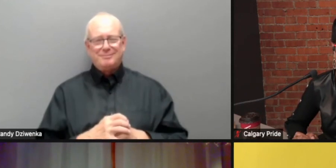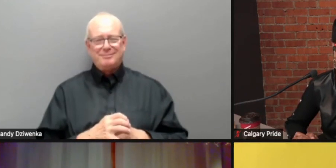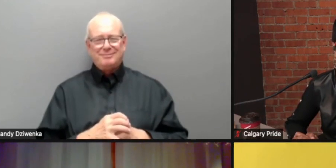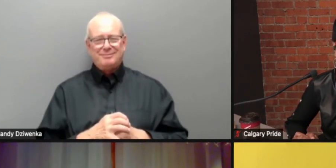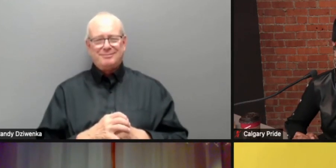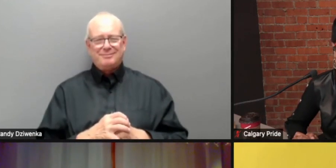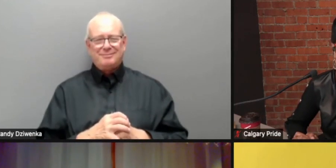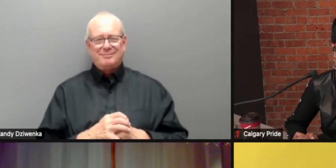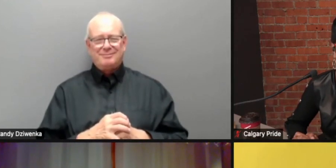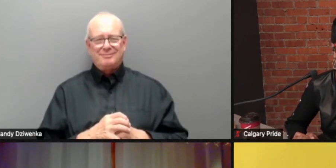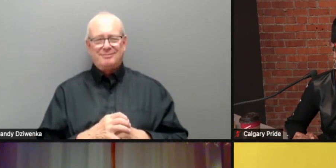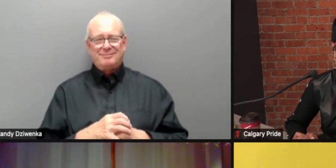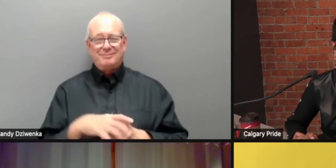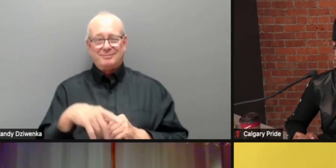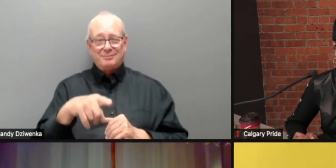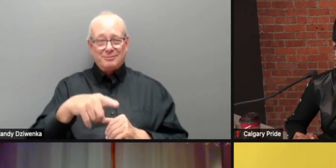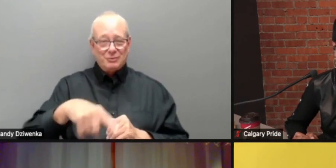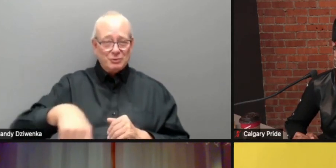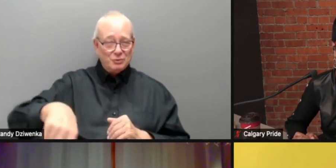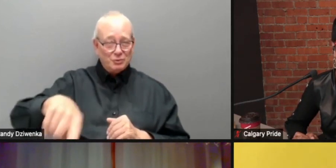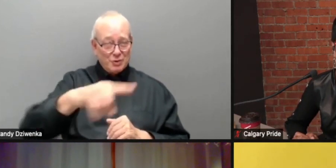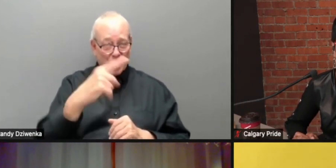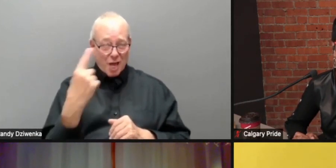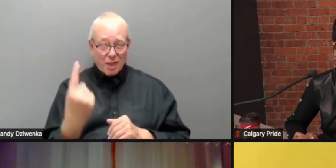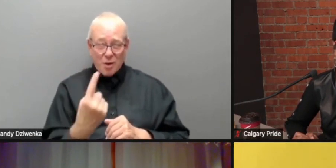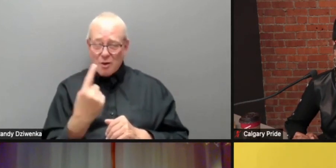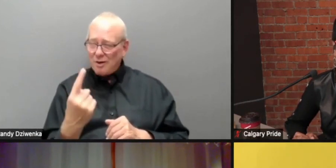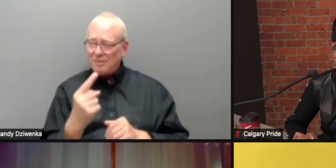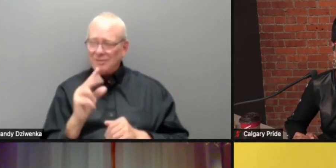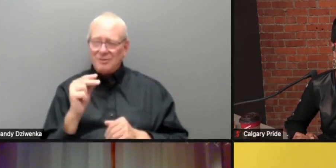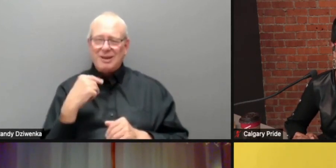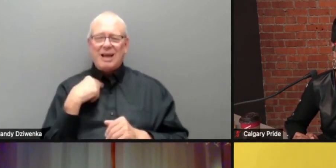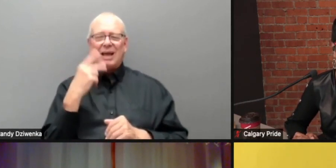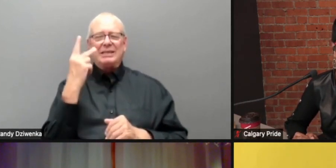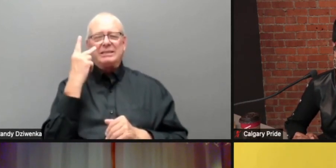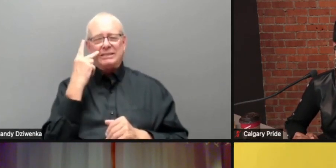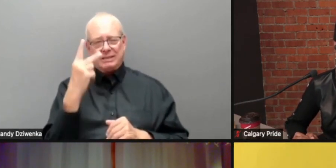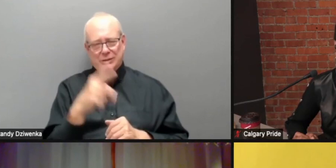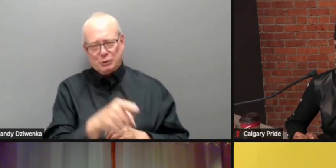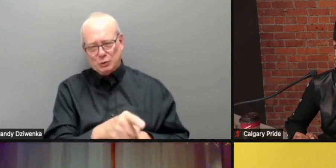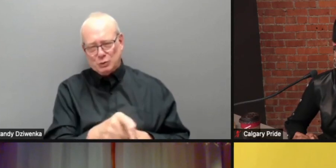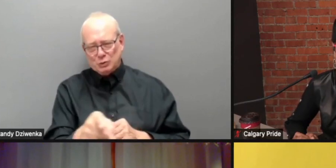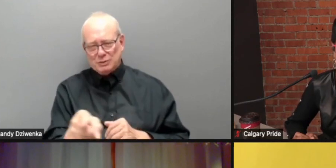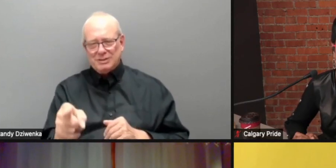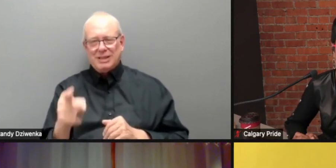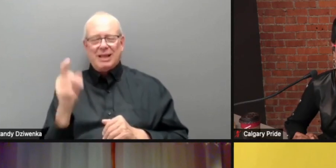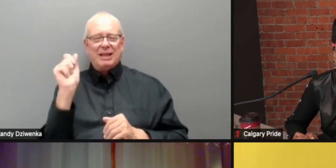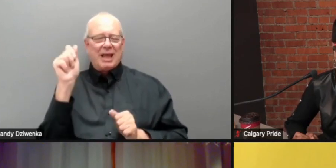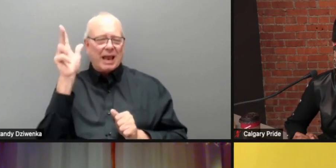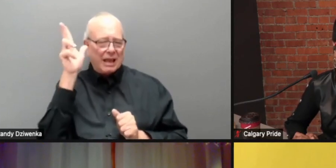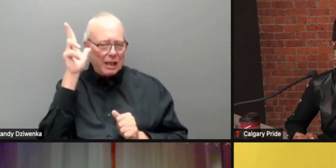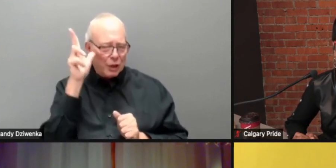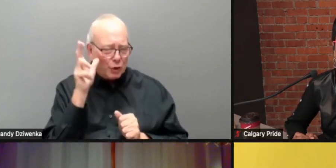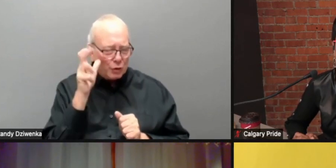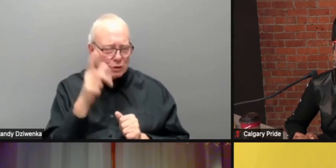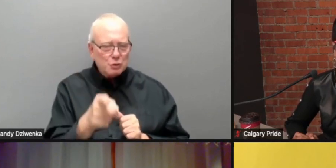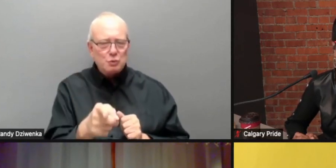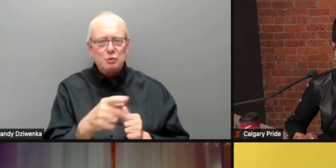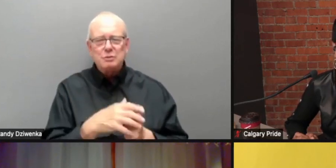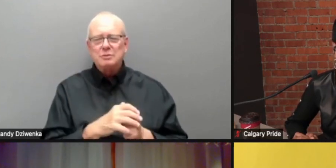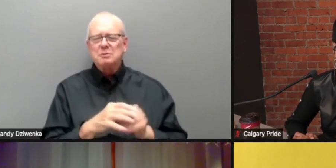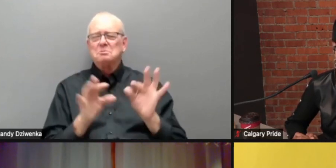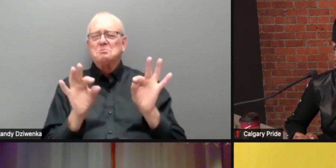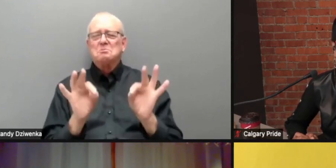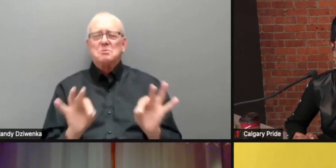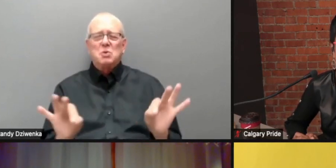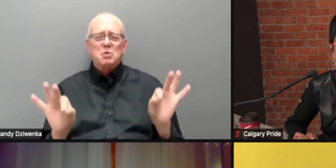alone. We see you, we hear you, you belong here, and you matter. Please do reach